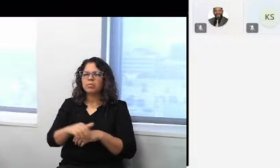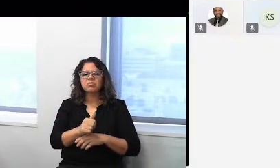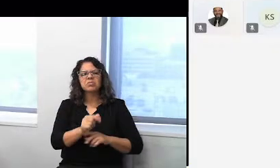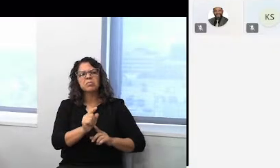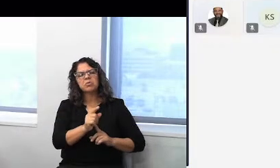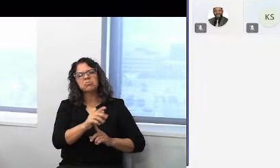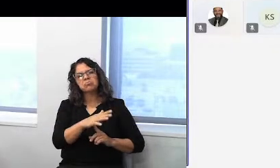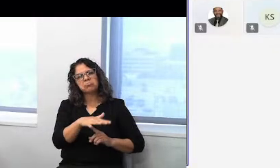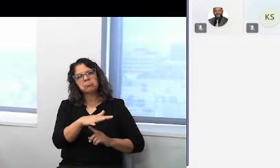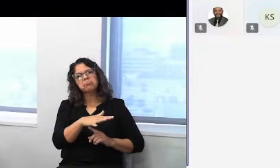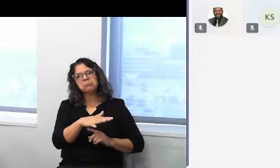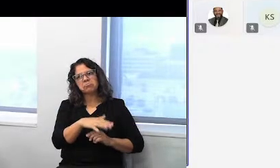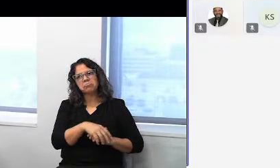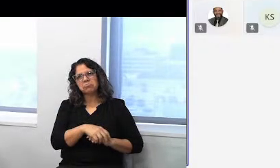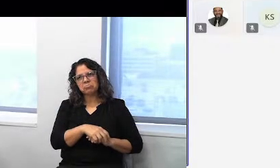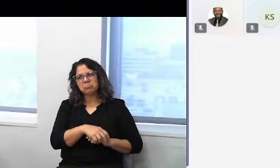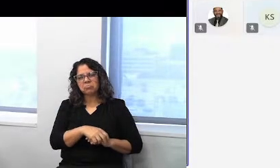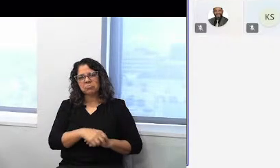10 minutes?